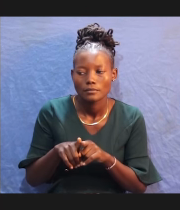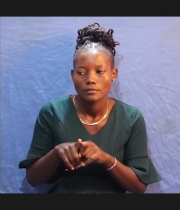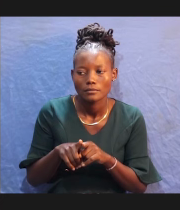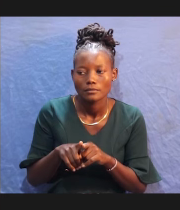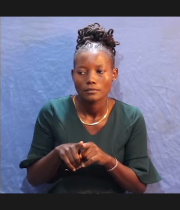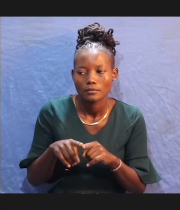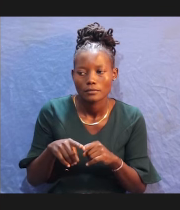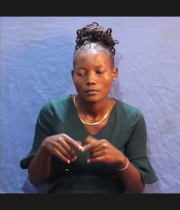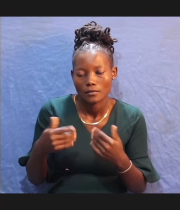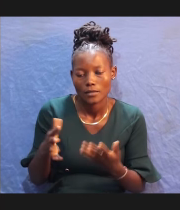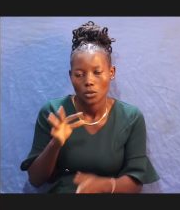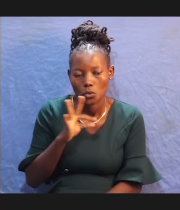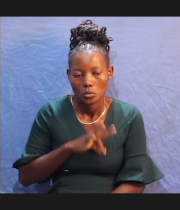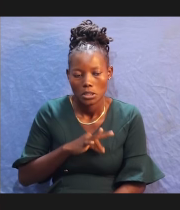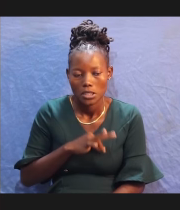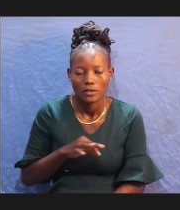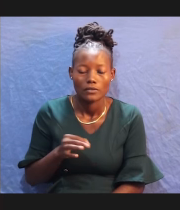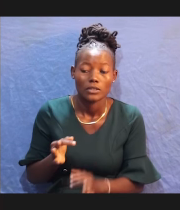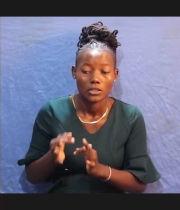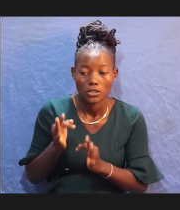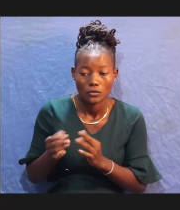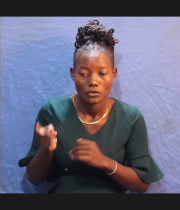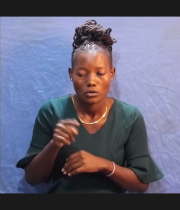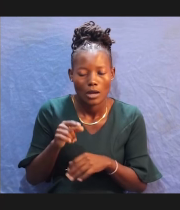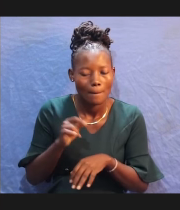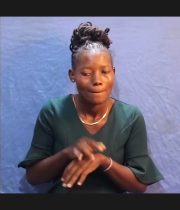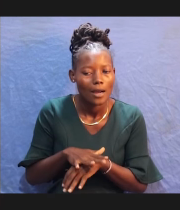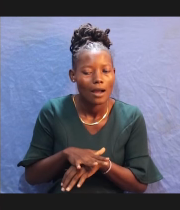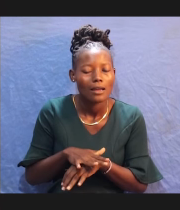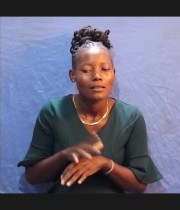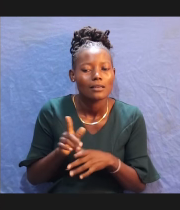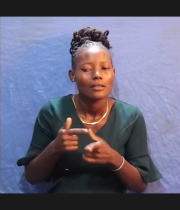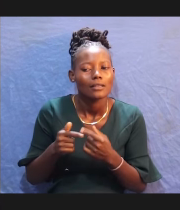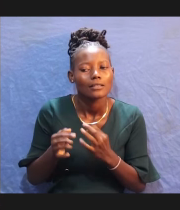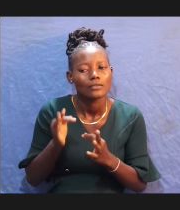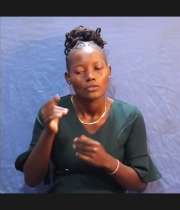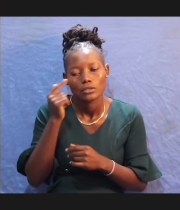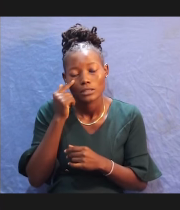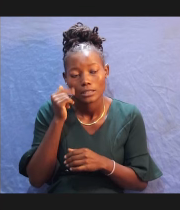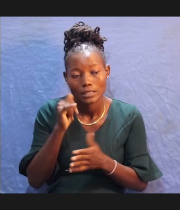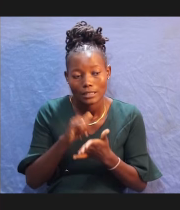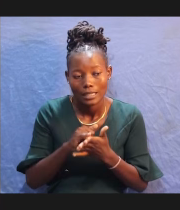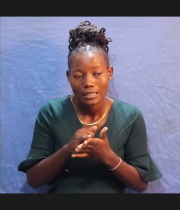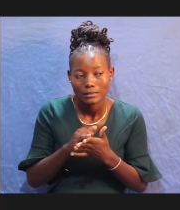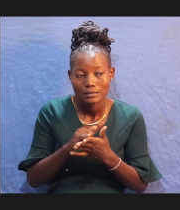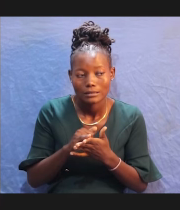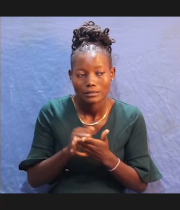will benefit from coming on time. And then if you see that it doesn't work, maybe you can just